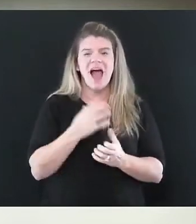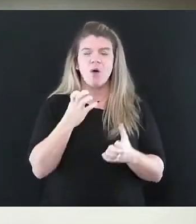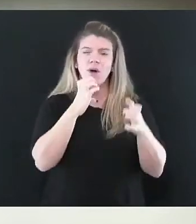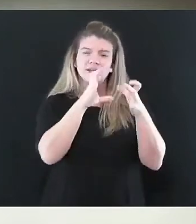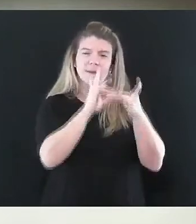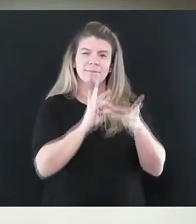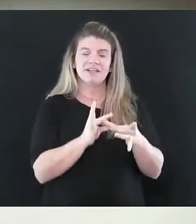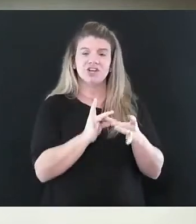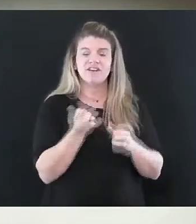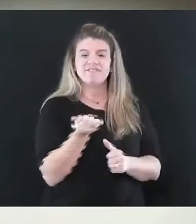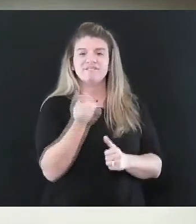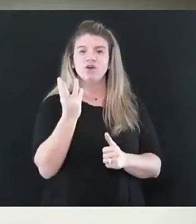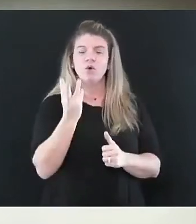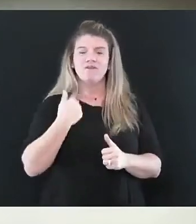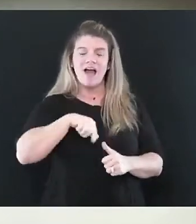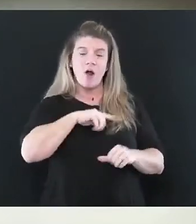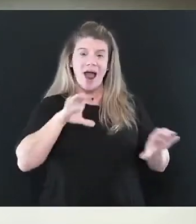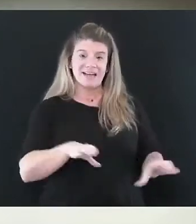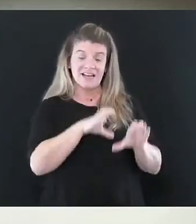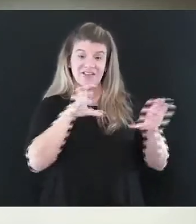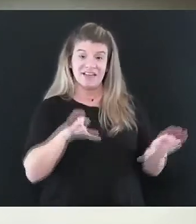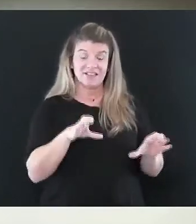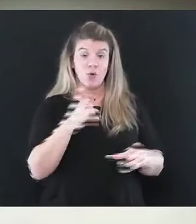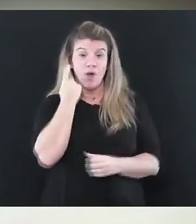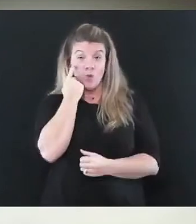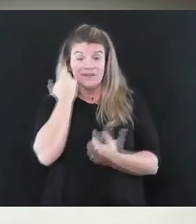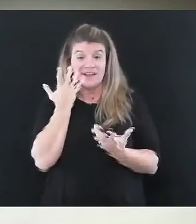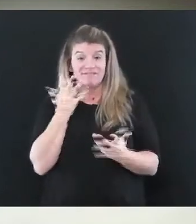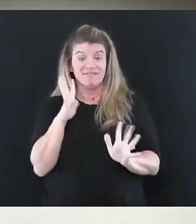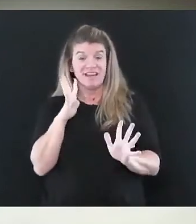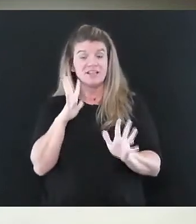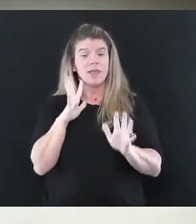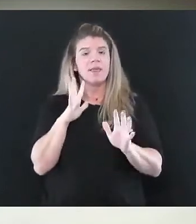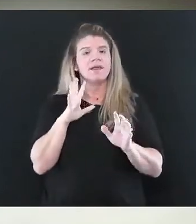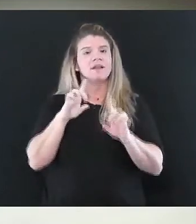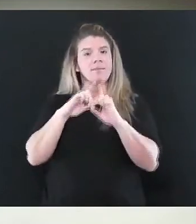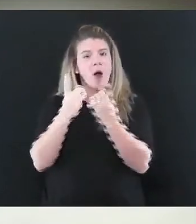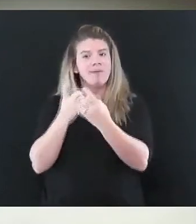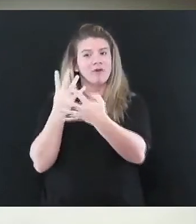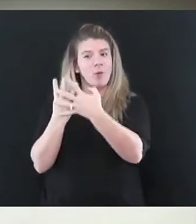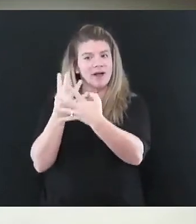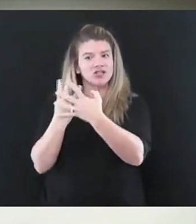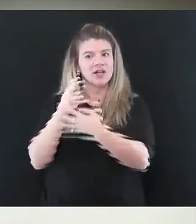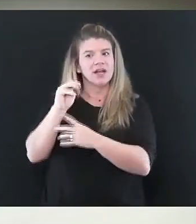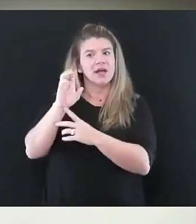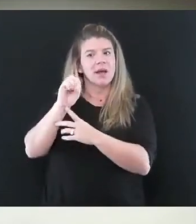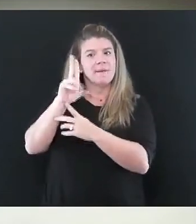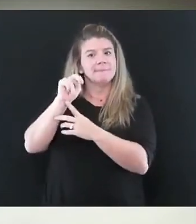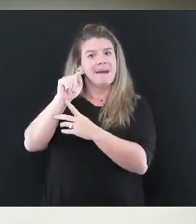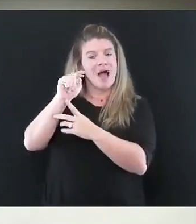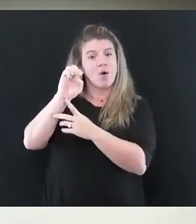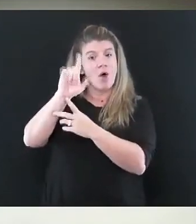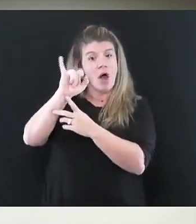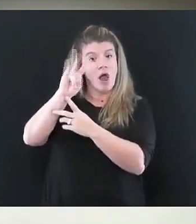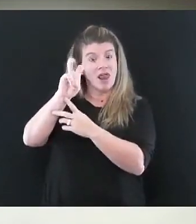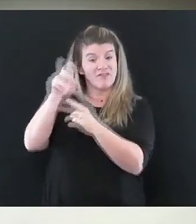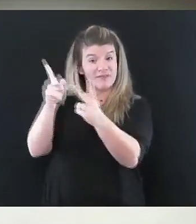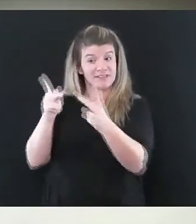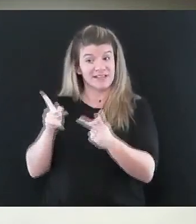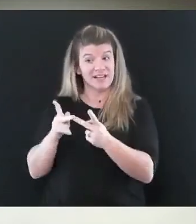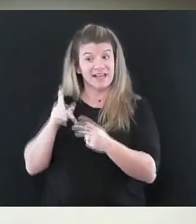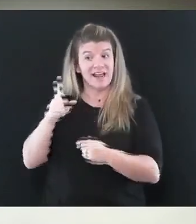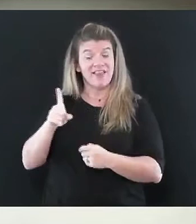of activities, we just completed with Department of Corrections the Mount Olive facility. The